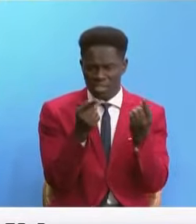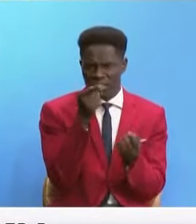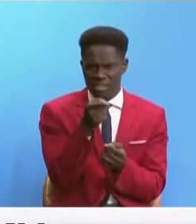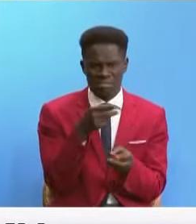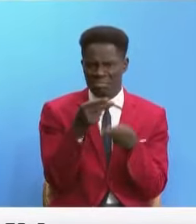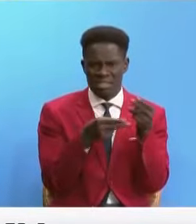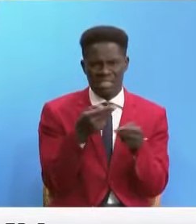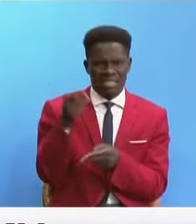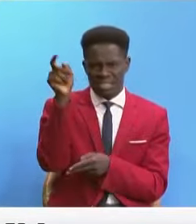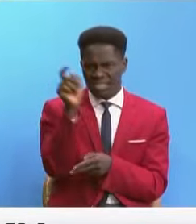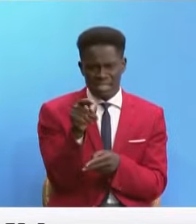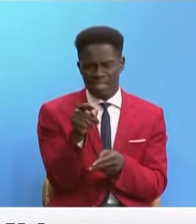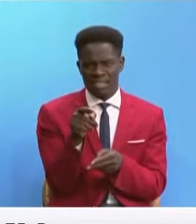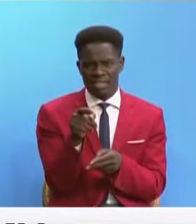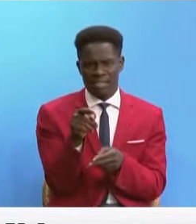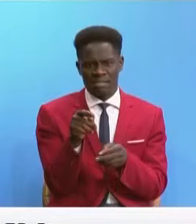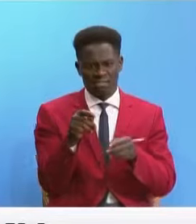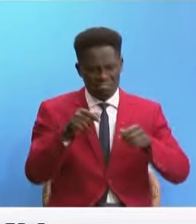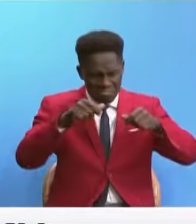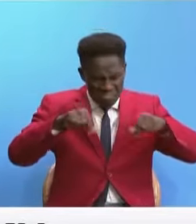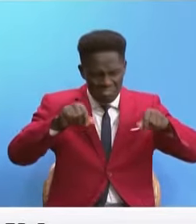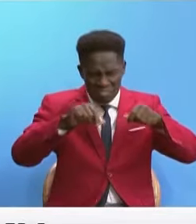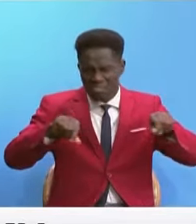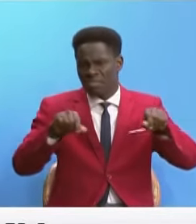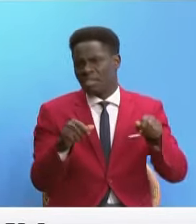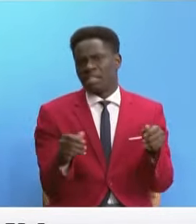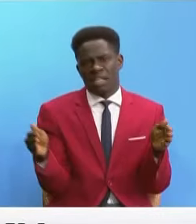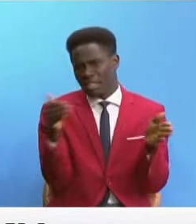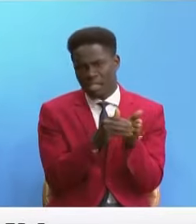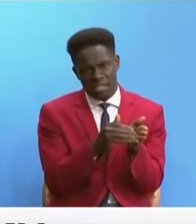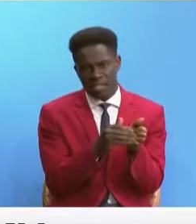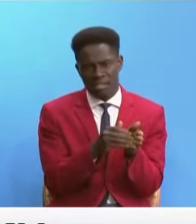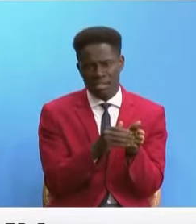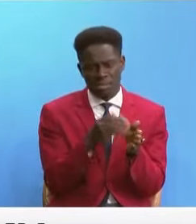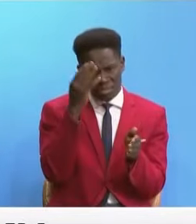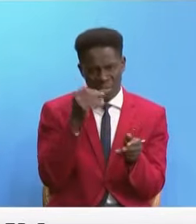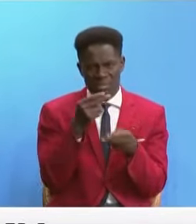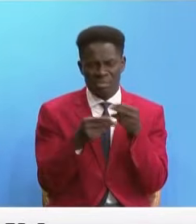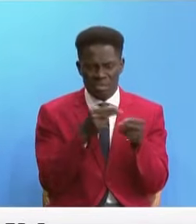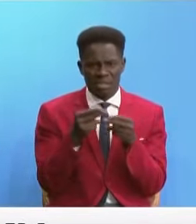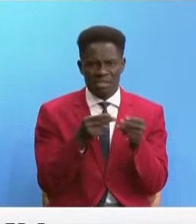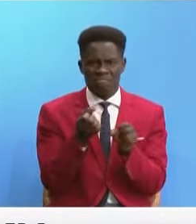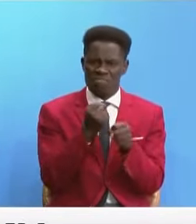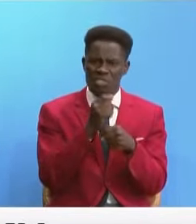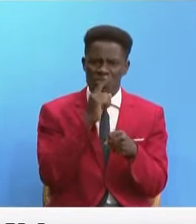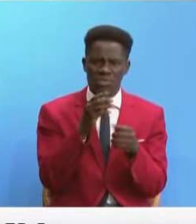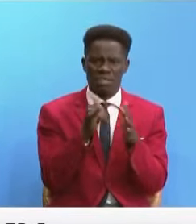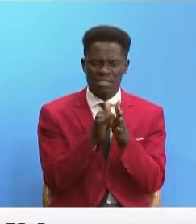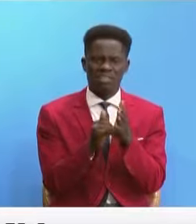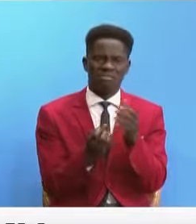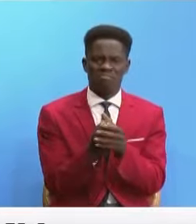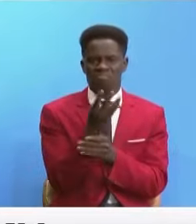reassessment of the role of the African reinsurers in fostering economic growth and